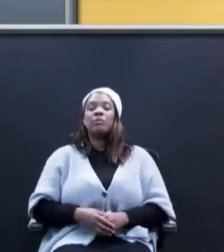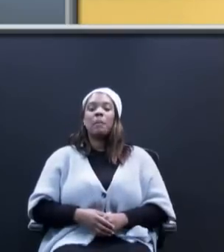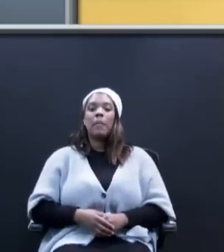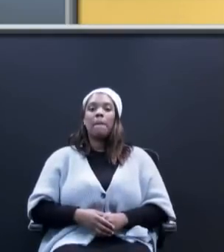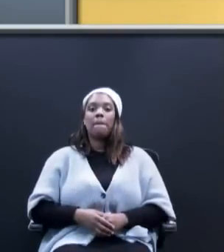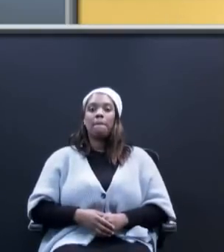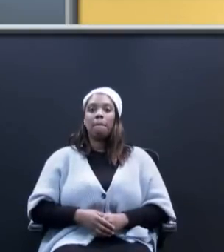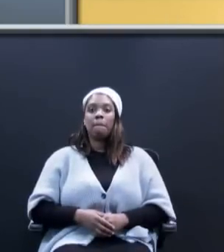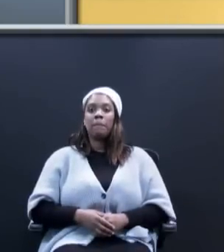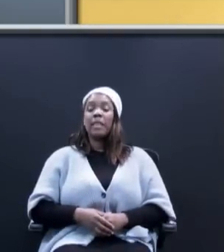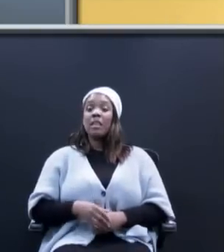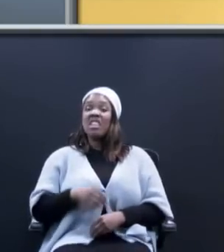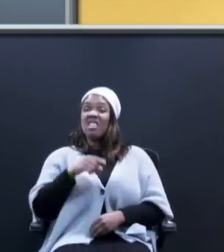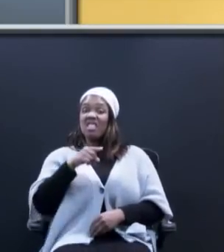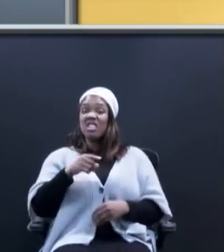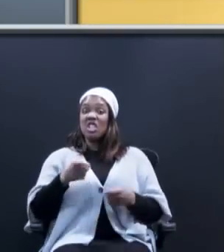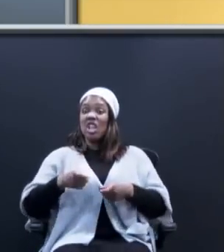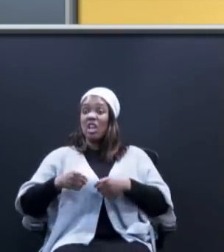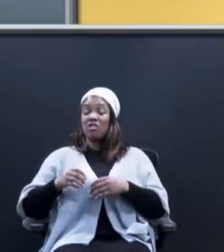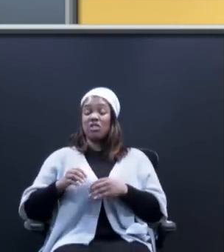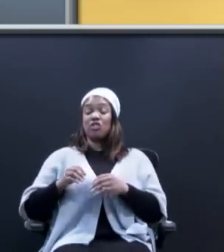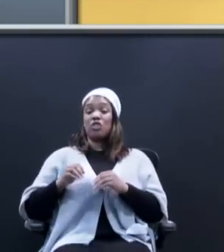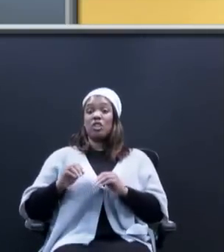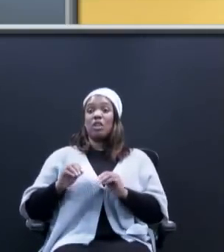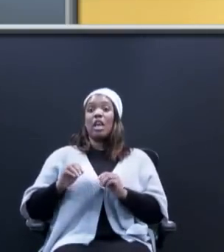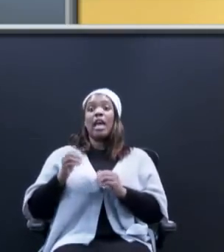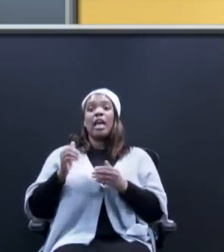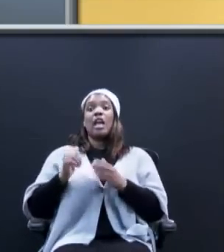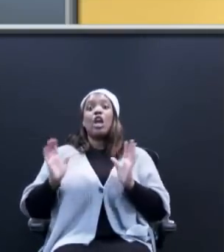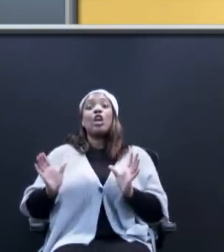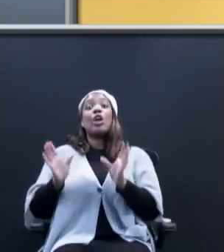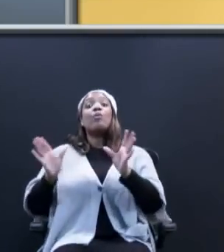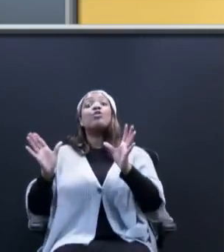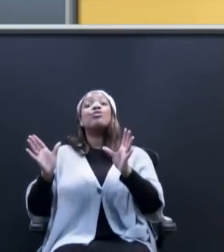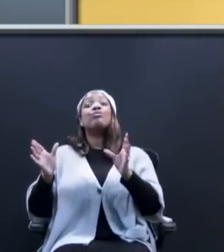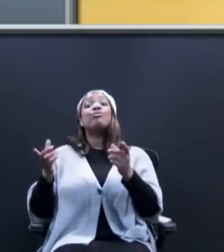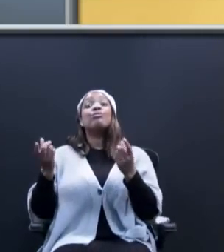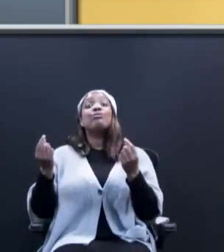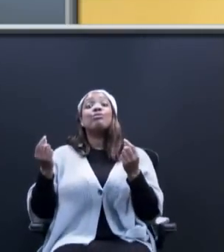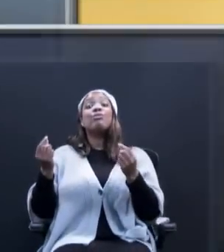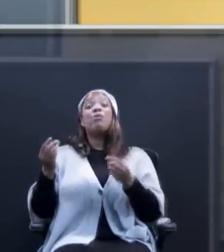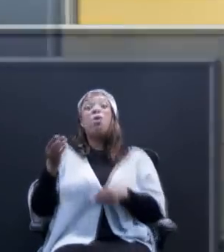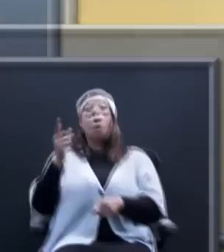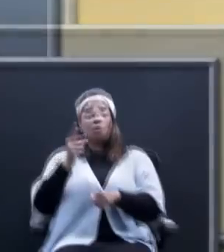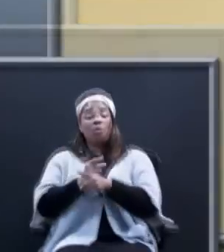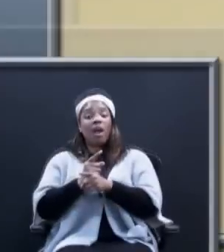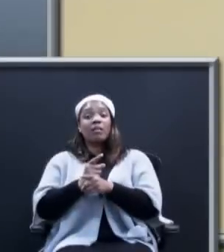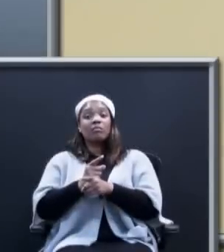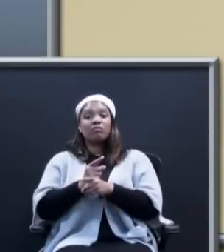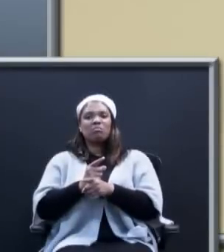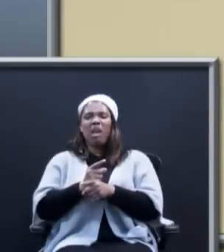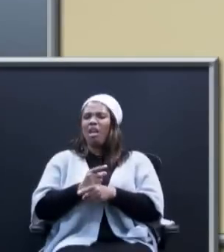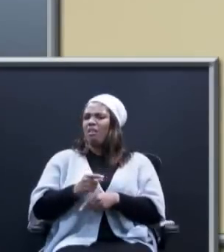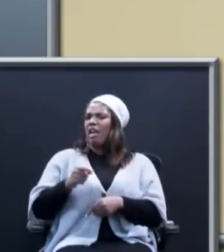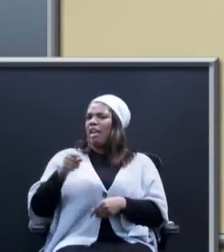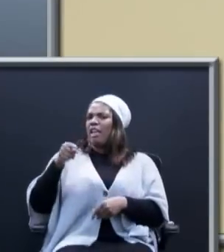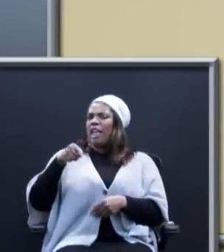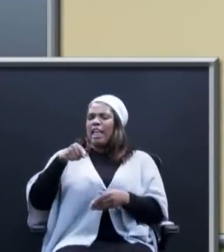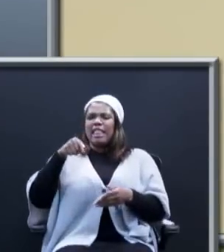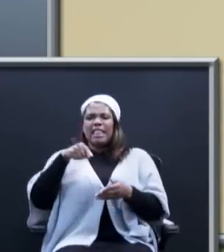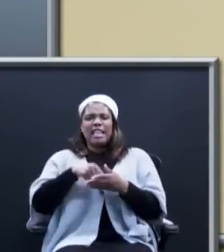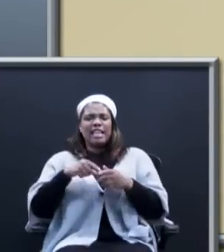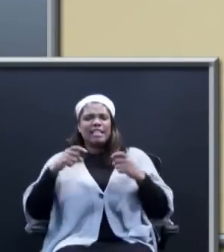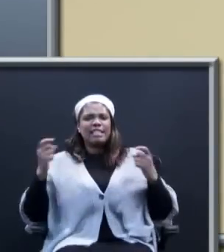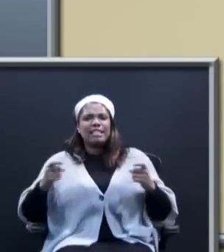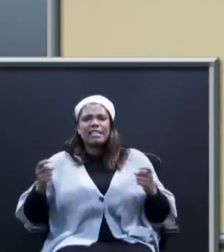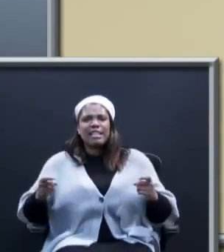Because there ain't nothing on in this creation that can match that. Go ahead and read. For this corruptible must put on incorruption. Go ahead. And